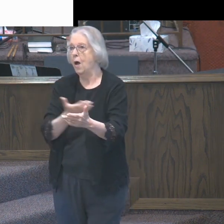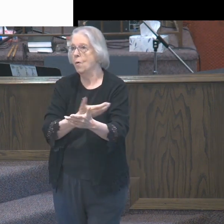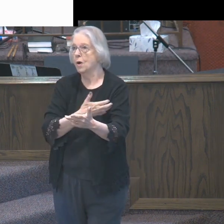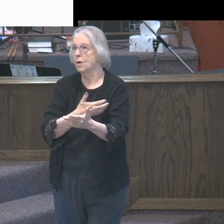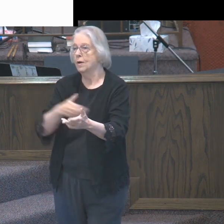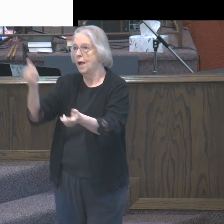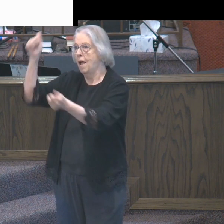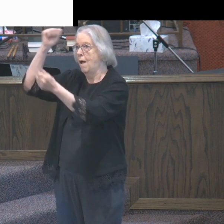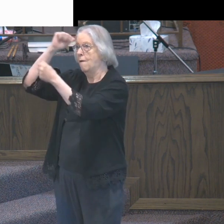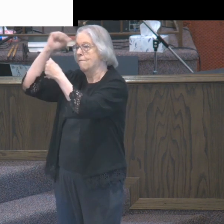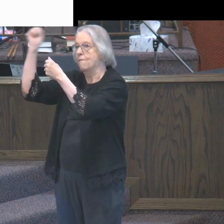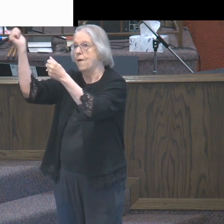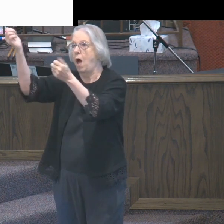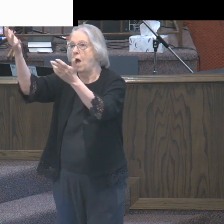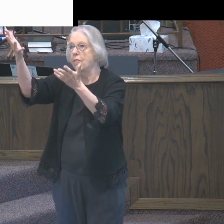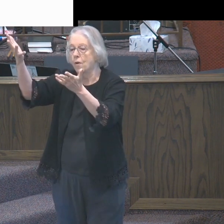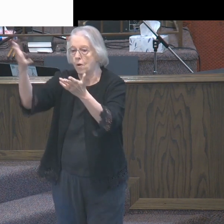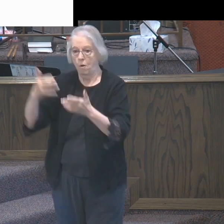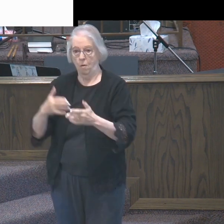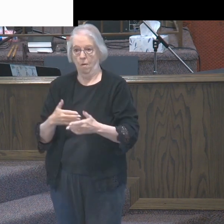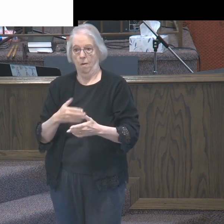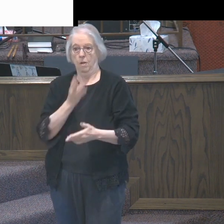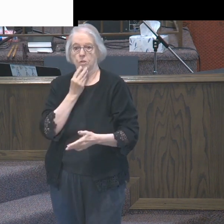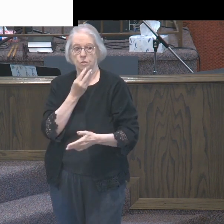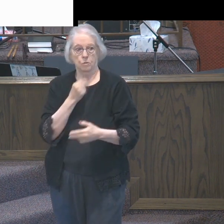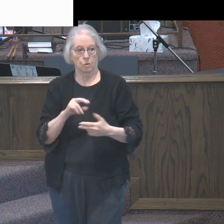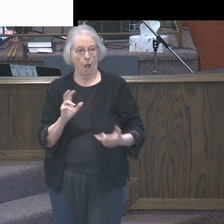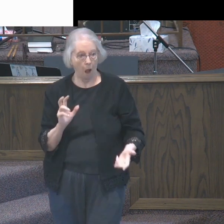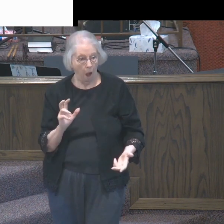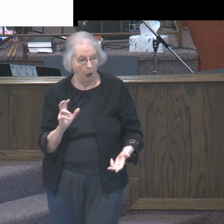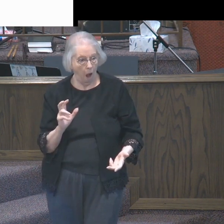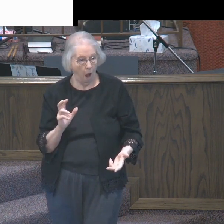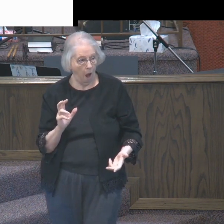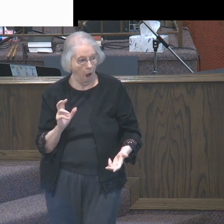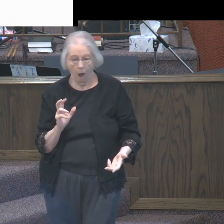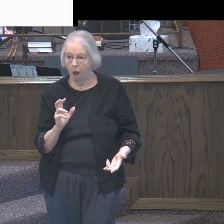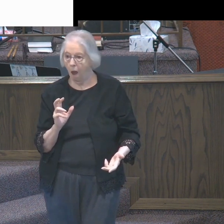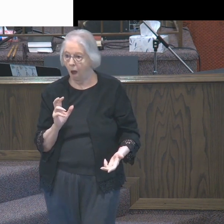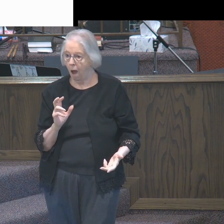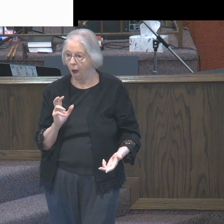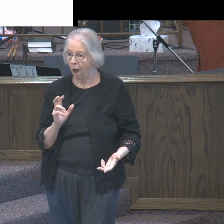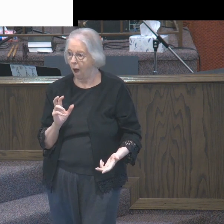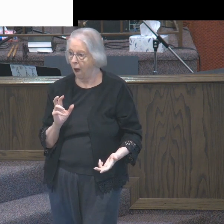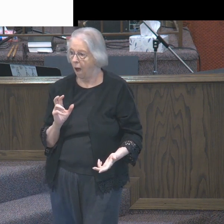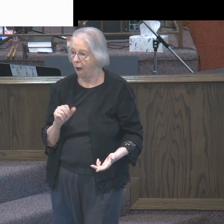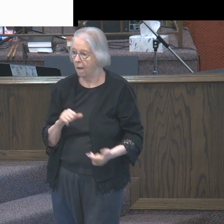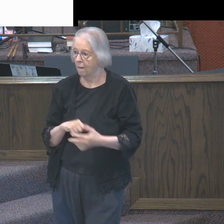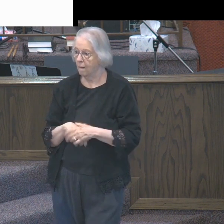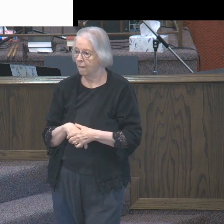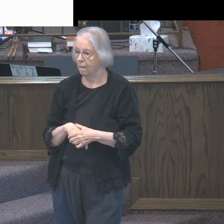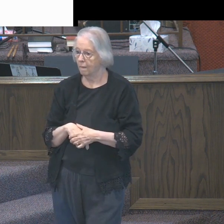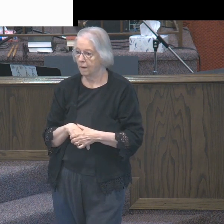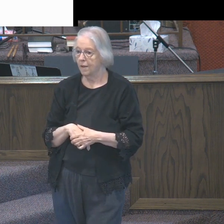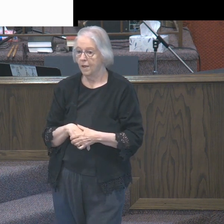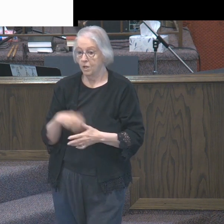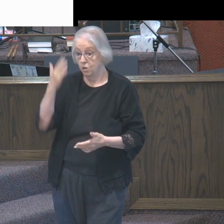changed their thinking. You see, because in the New Testament, in Jesus' prayers, He always referred to God as